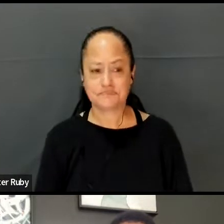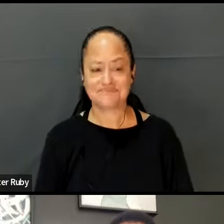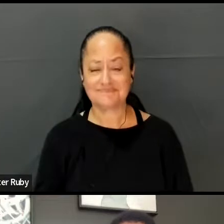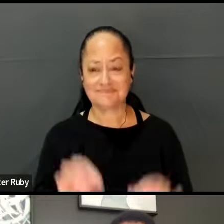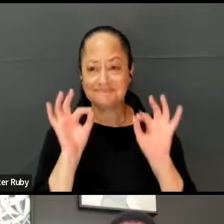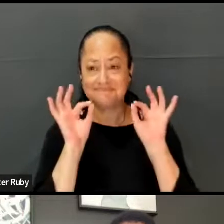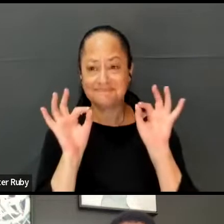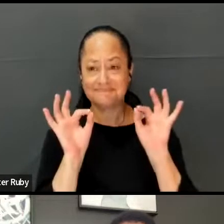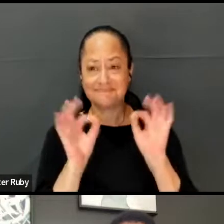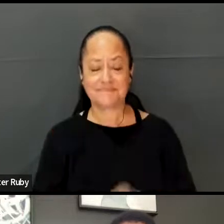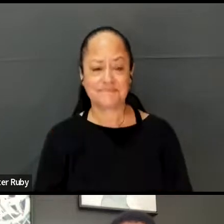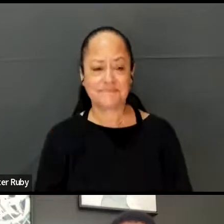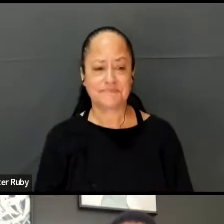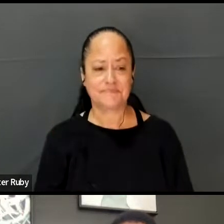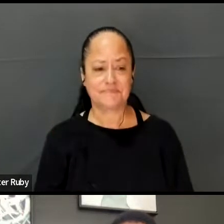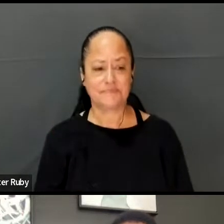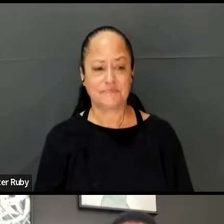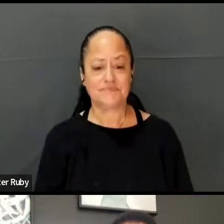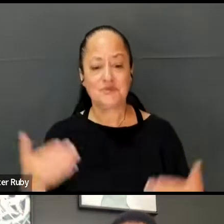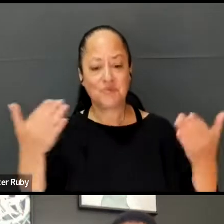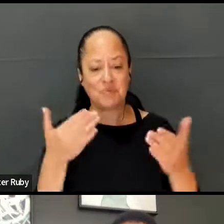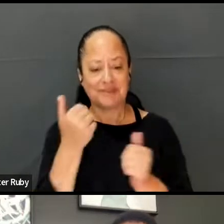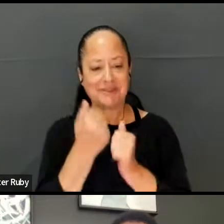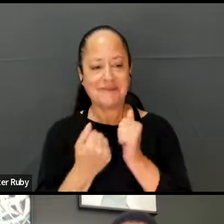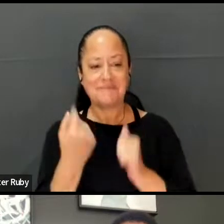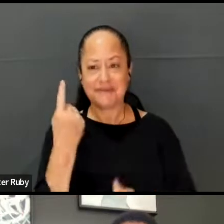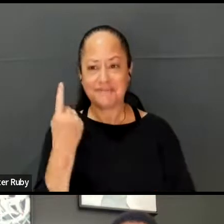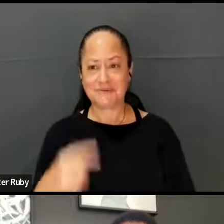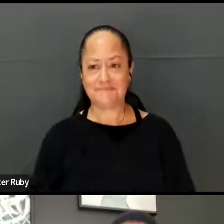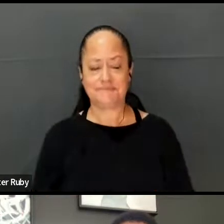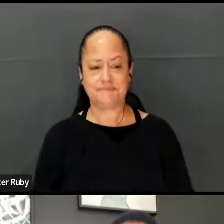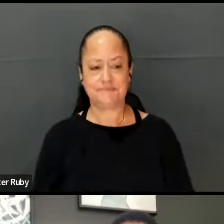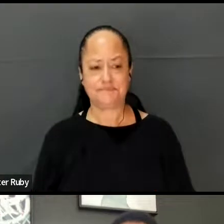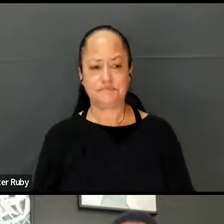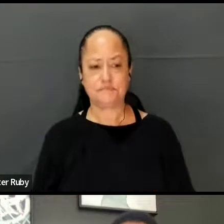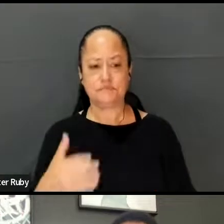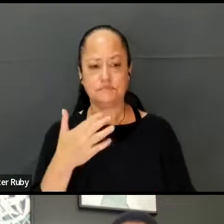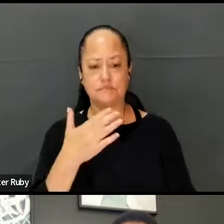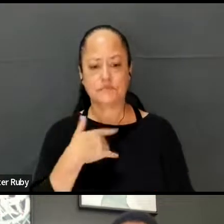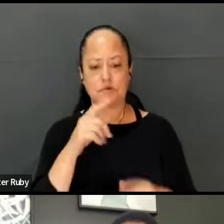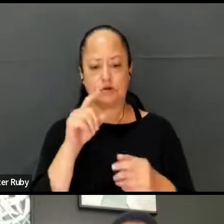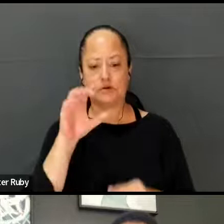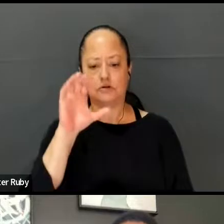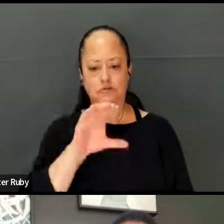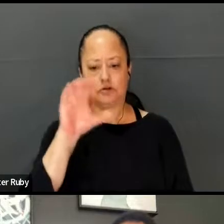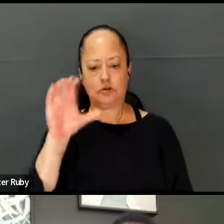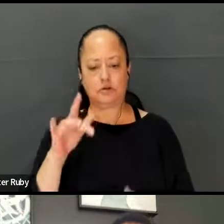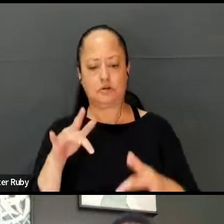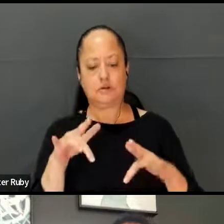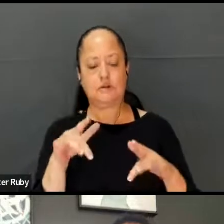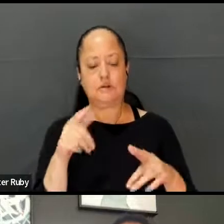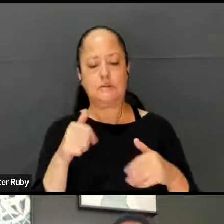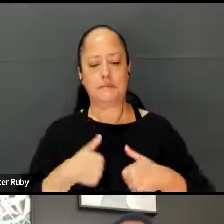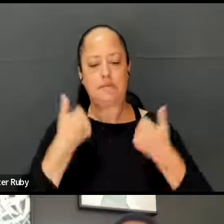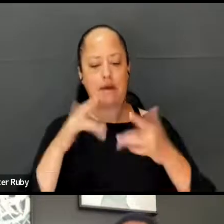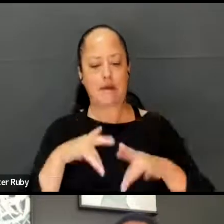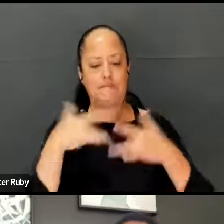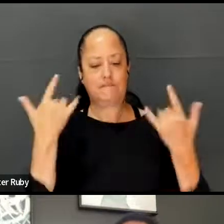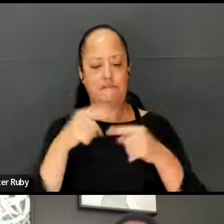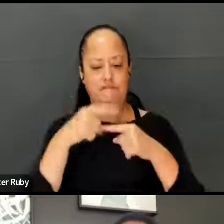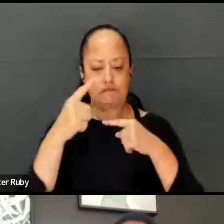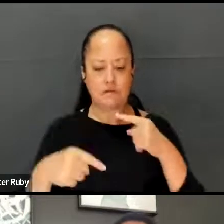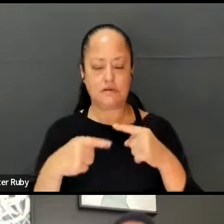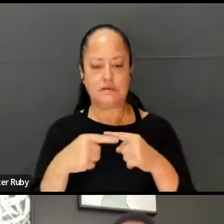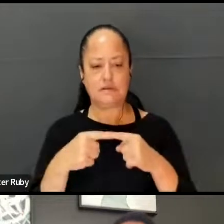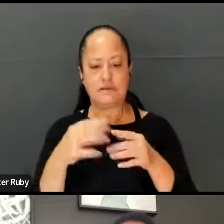Fantastic. So welcome everyone to our Change Catalyst live event series and the Leading with Empathy